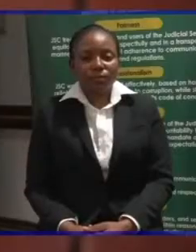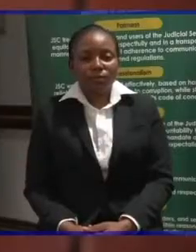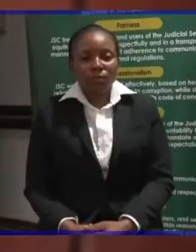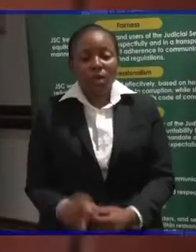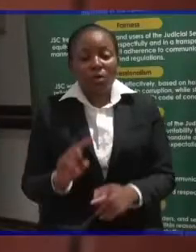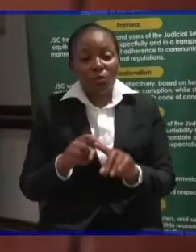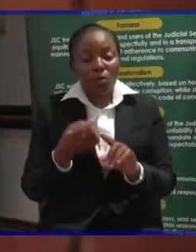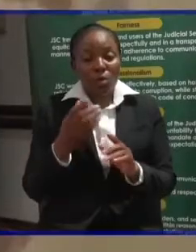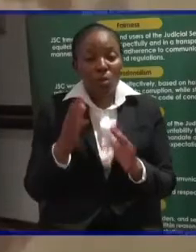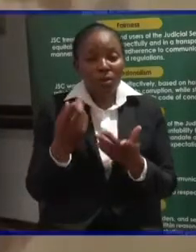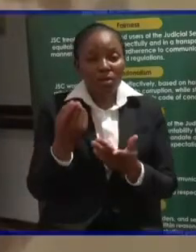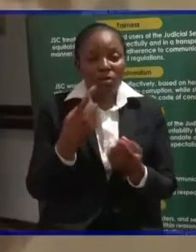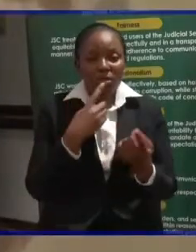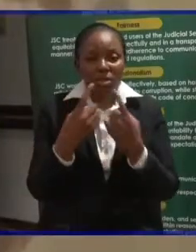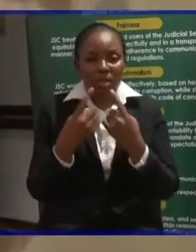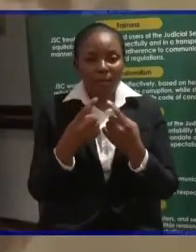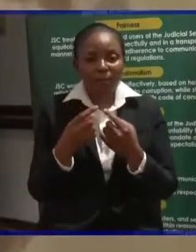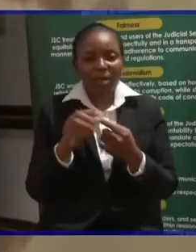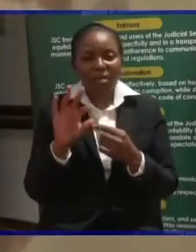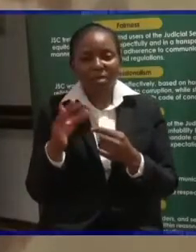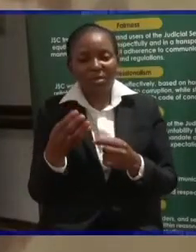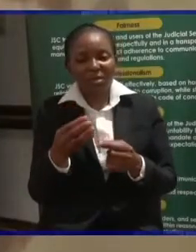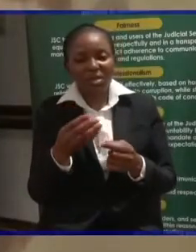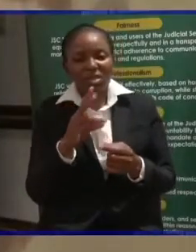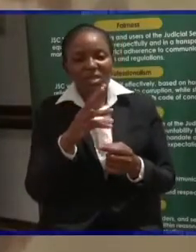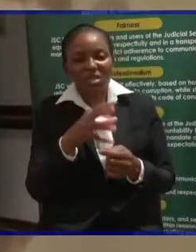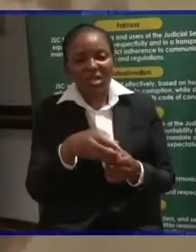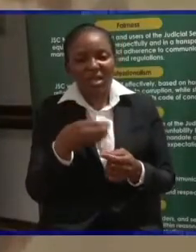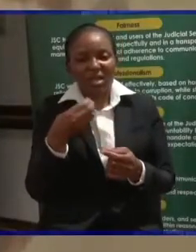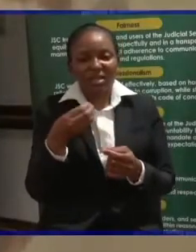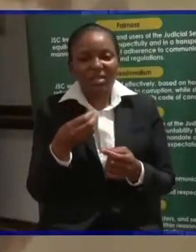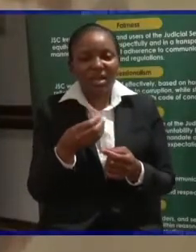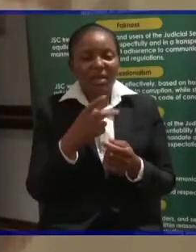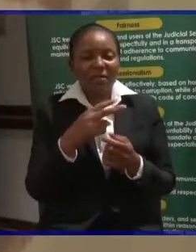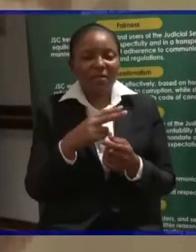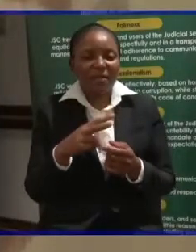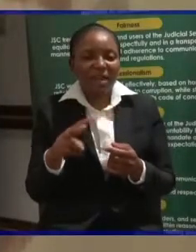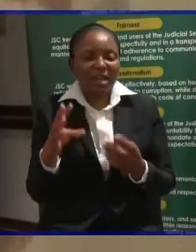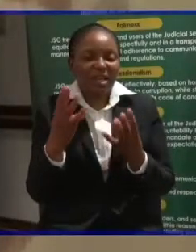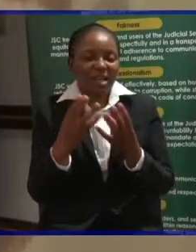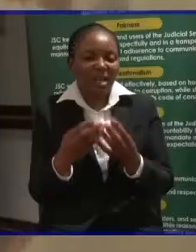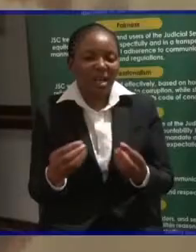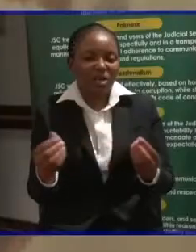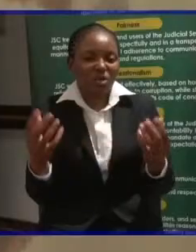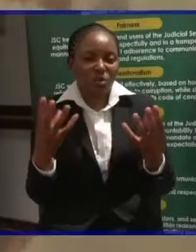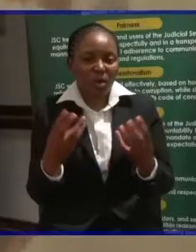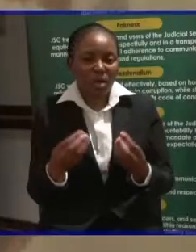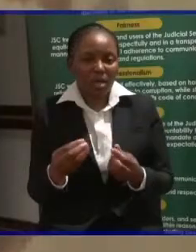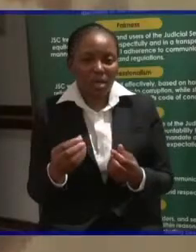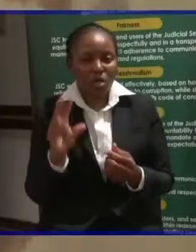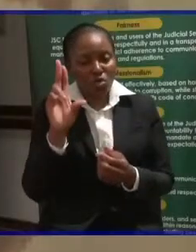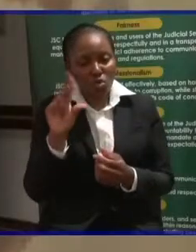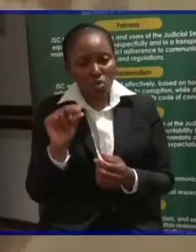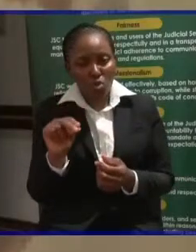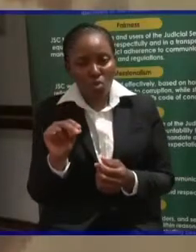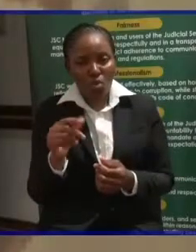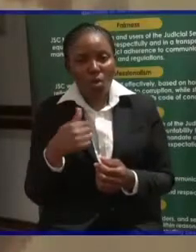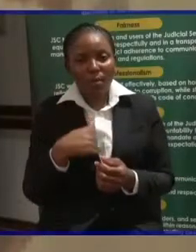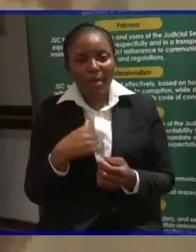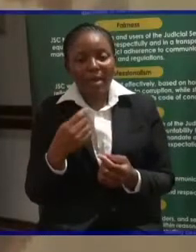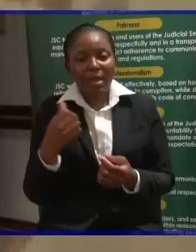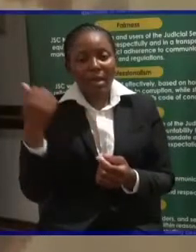From what you're saying, you simply took it very casually, so to speak? No, Commissioner. I actually